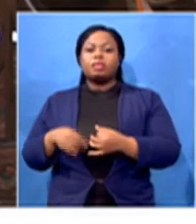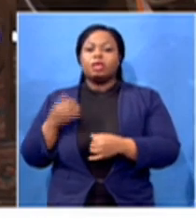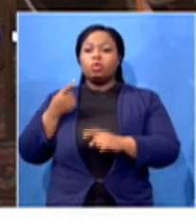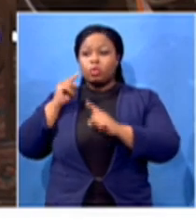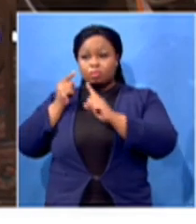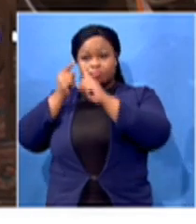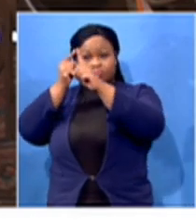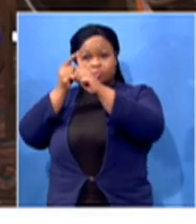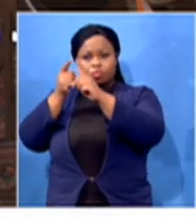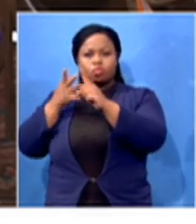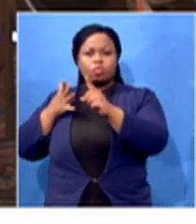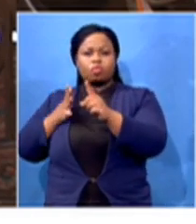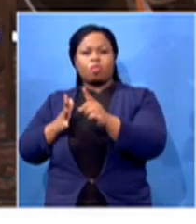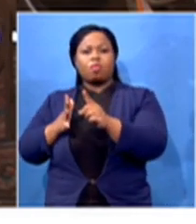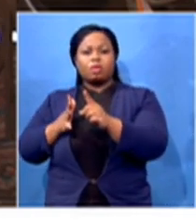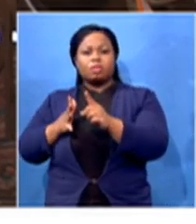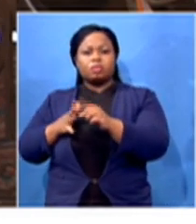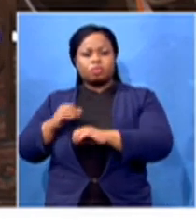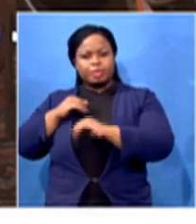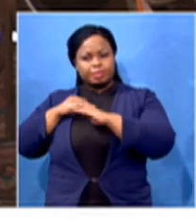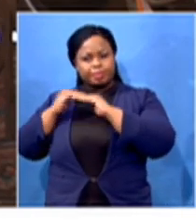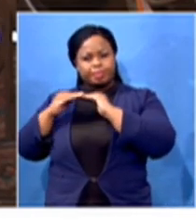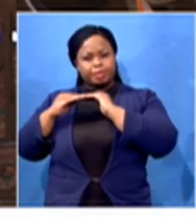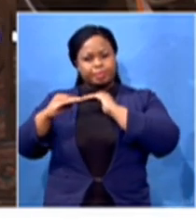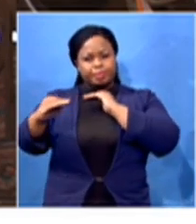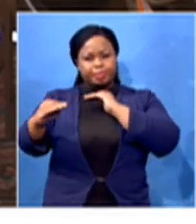that kind of instability. But